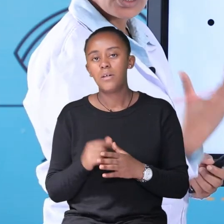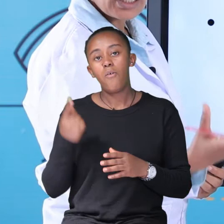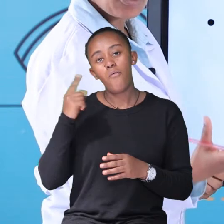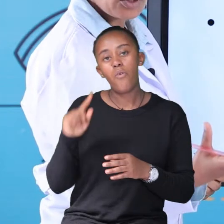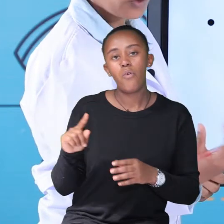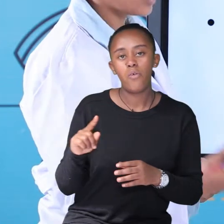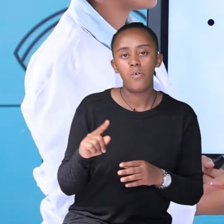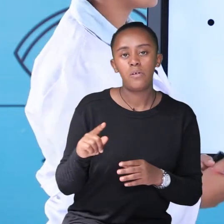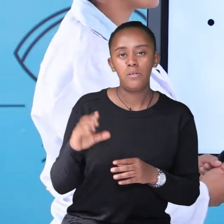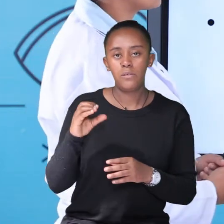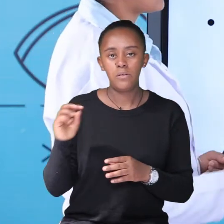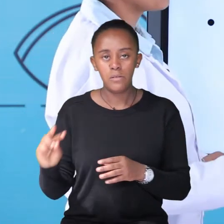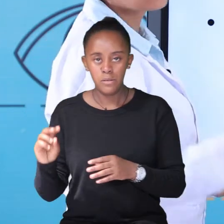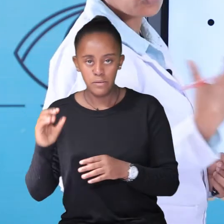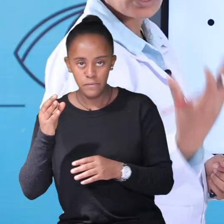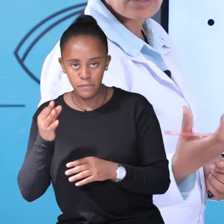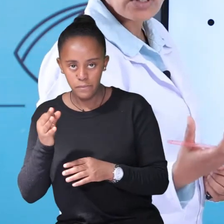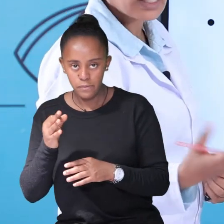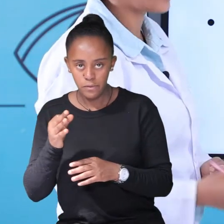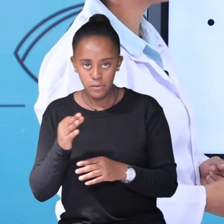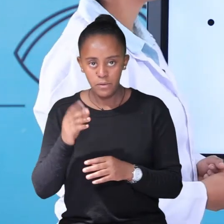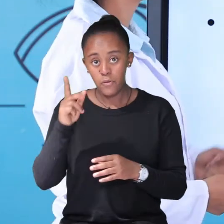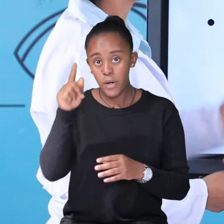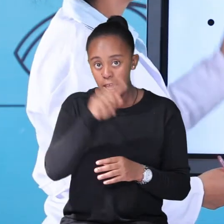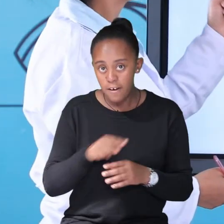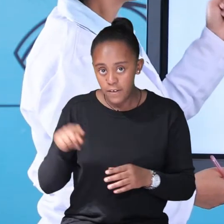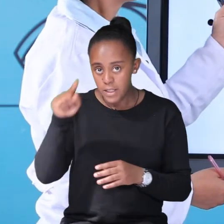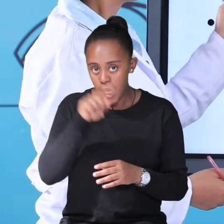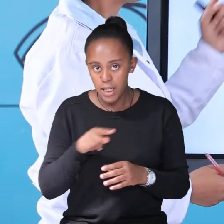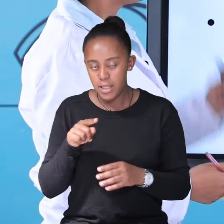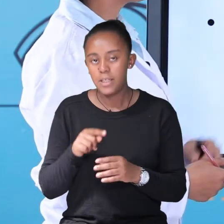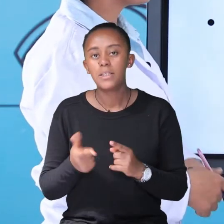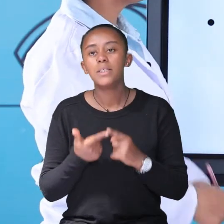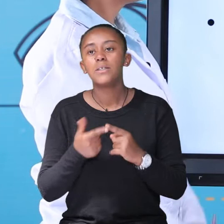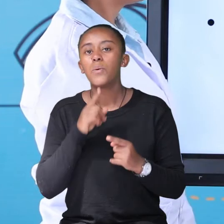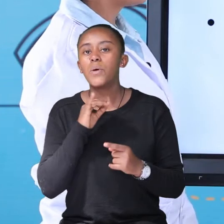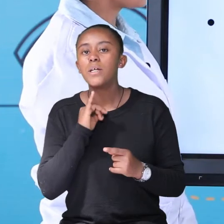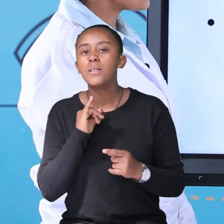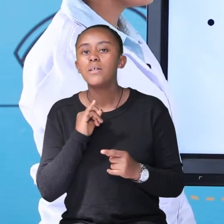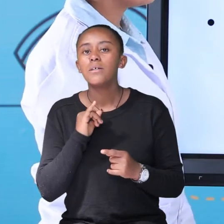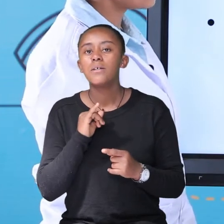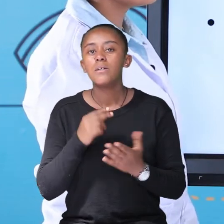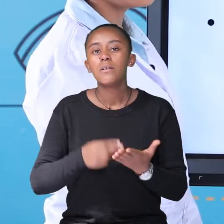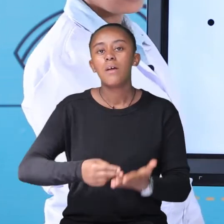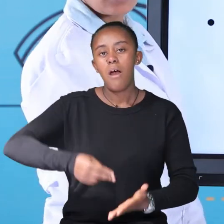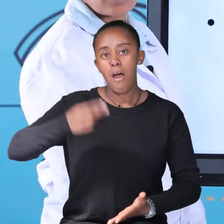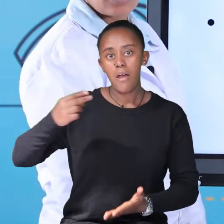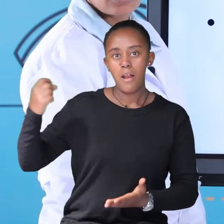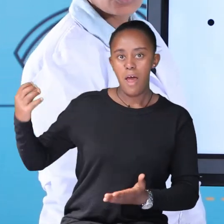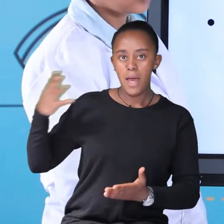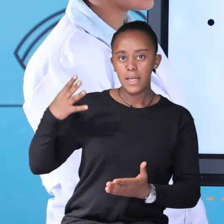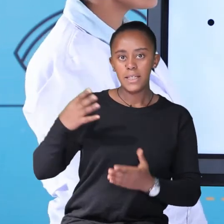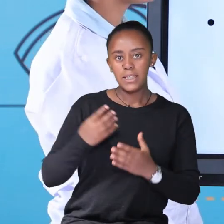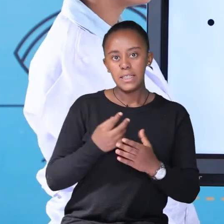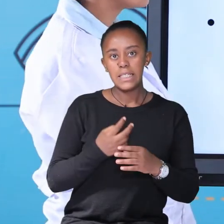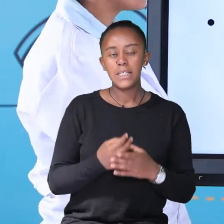for carbon dioxide fixation, I mean for Kelvin cycle. The second one, high light intensity.